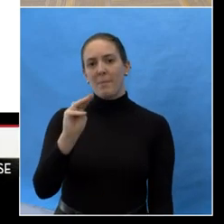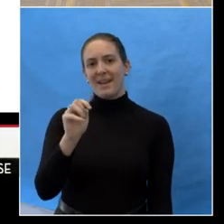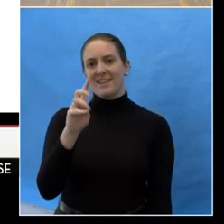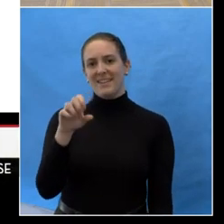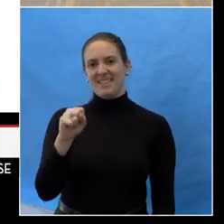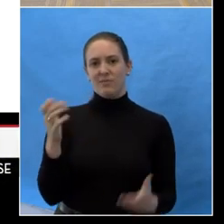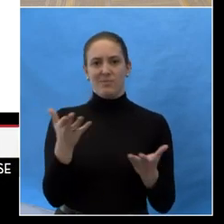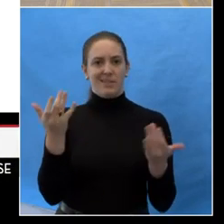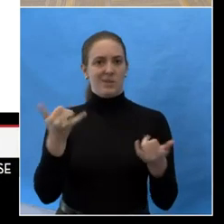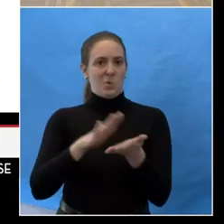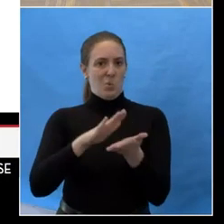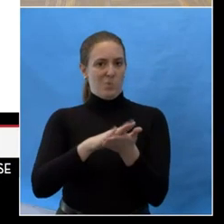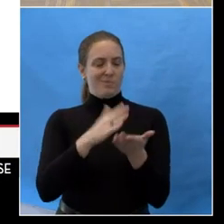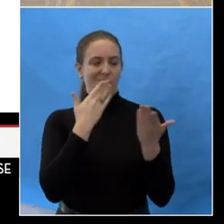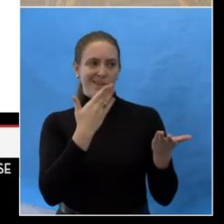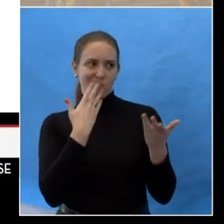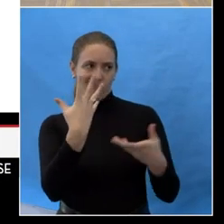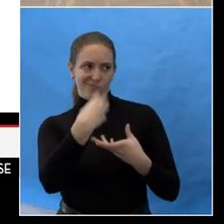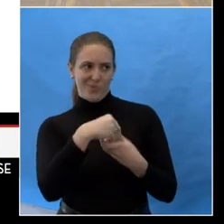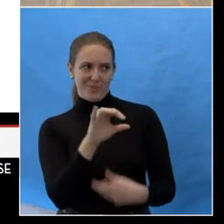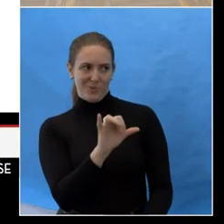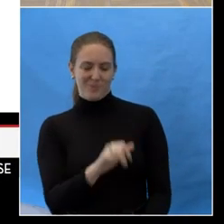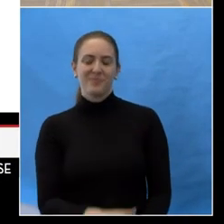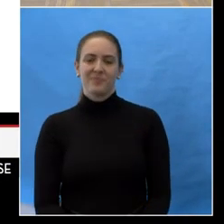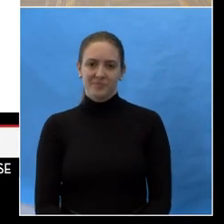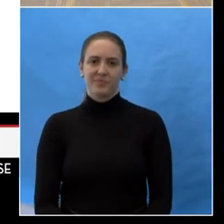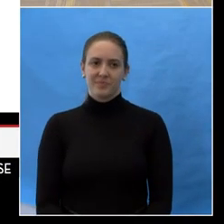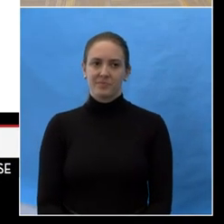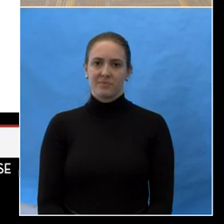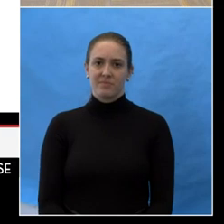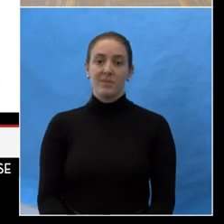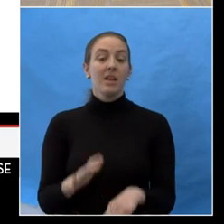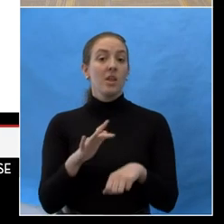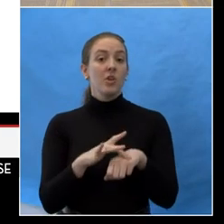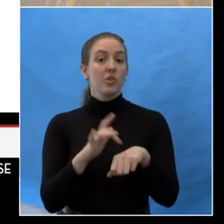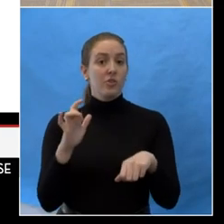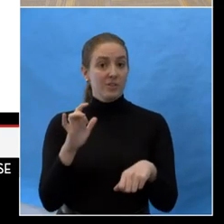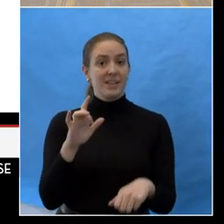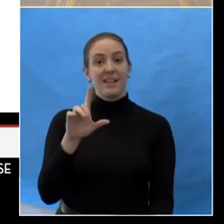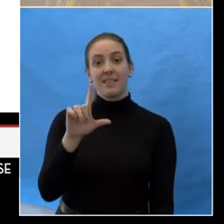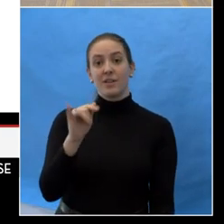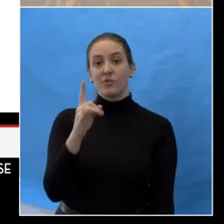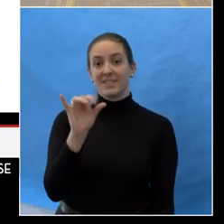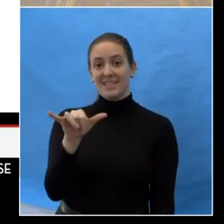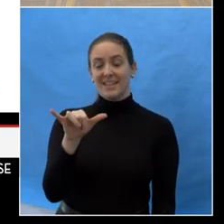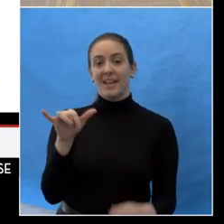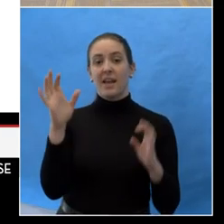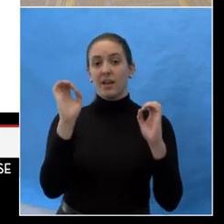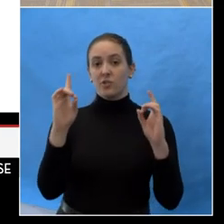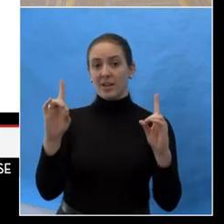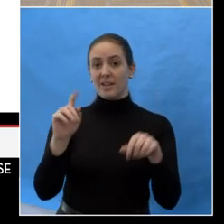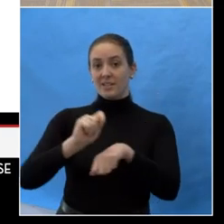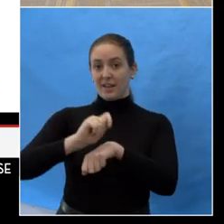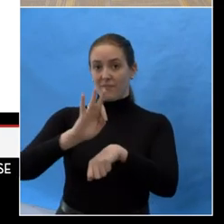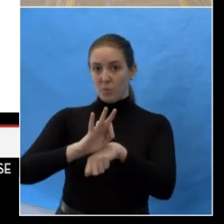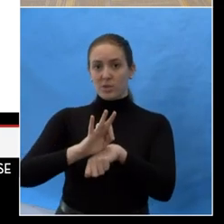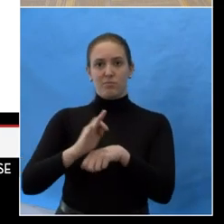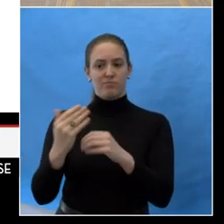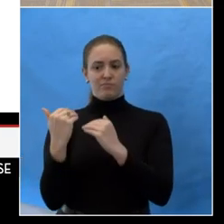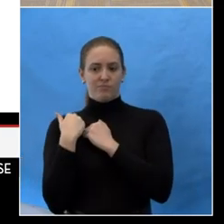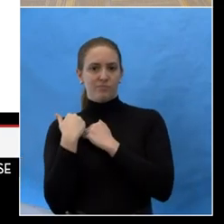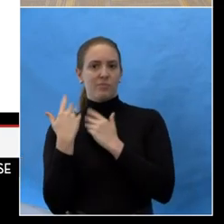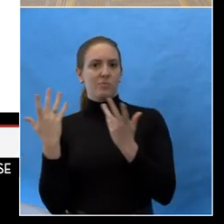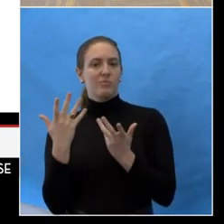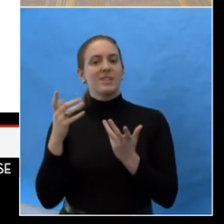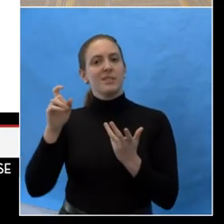slide, please. The Early Literacy Education Task Force was legislatively charged with delivering a report to the Mayor